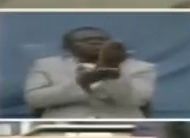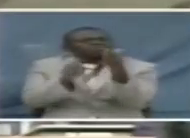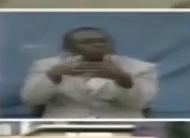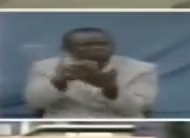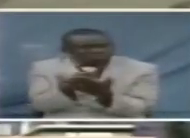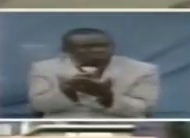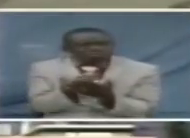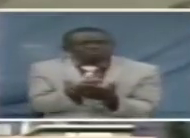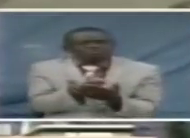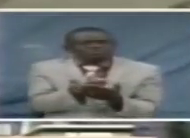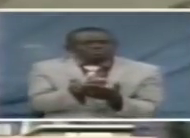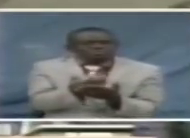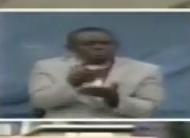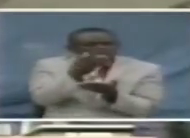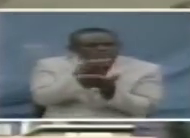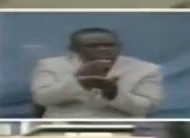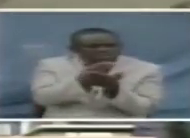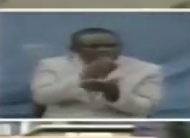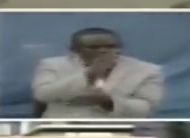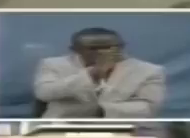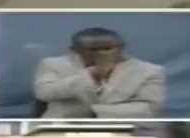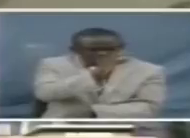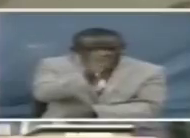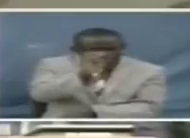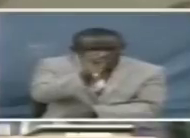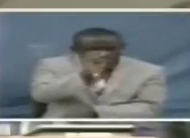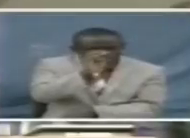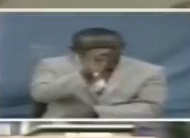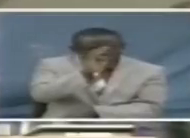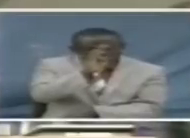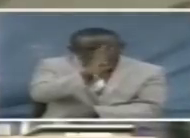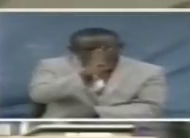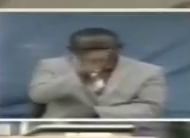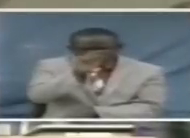airport infrastructure in the country, a total of